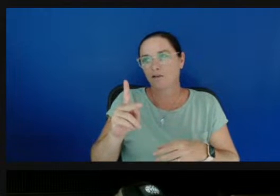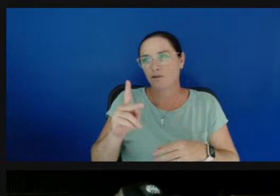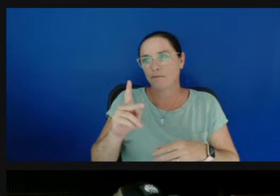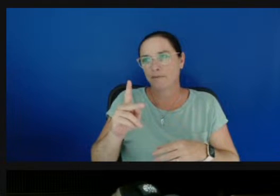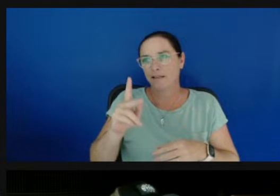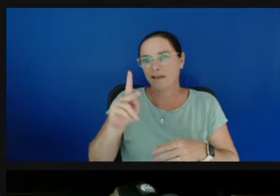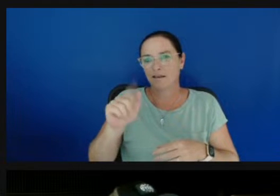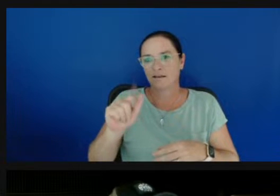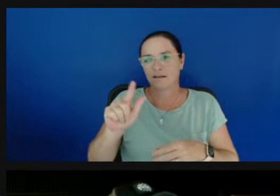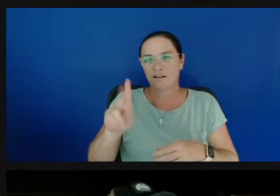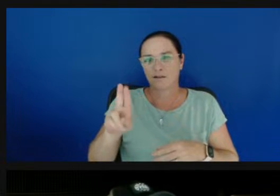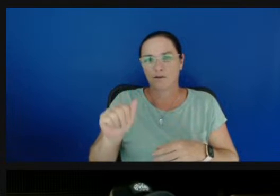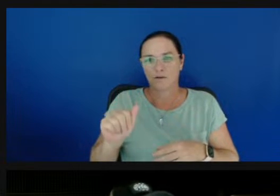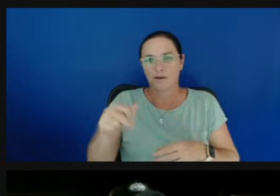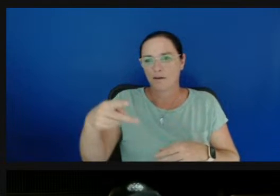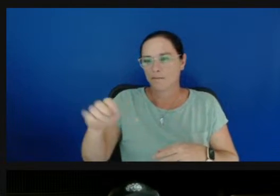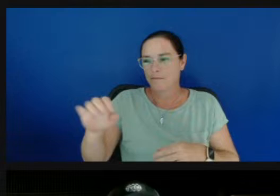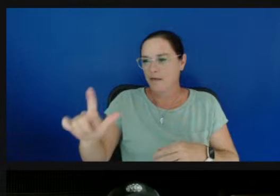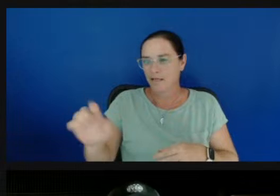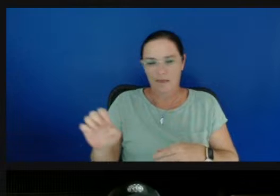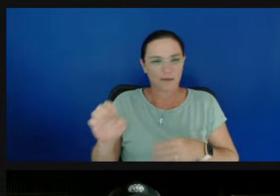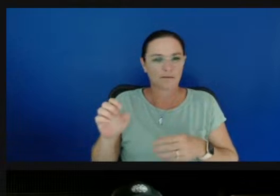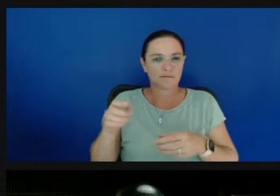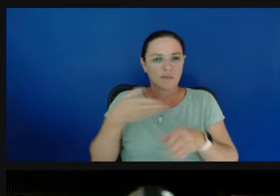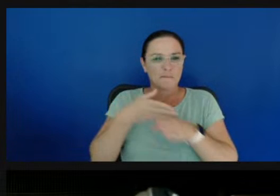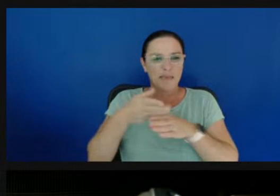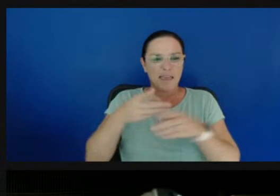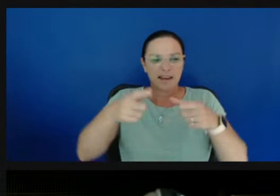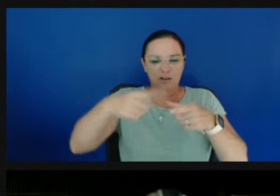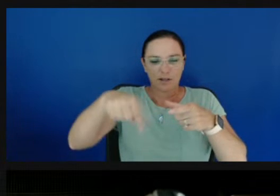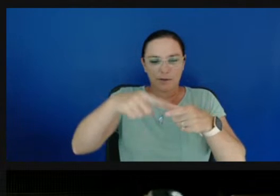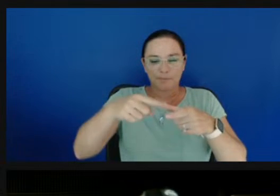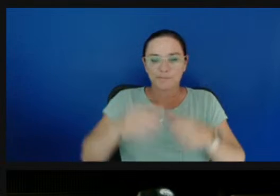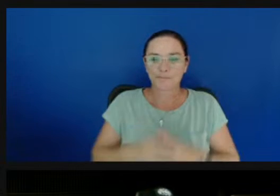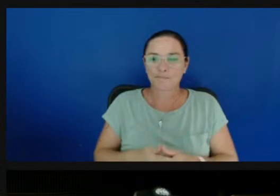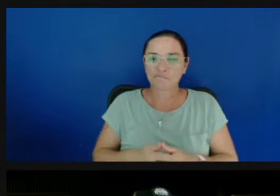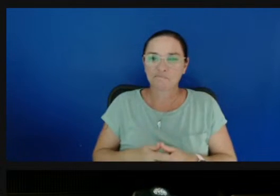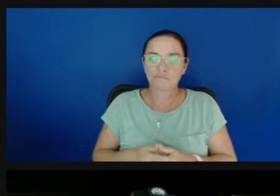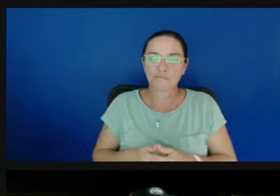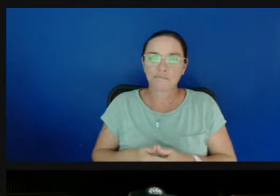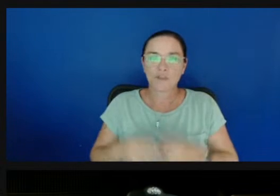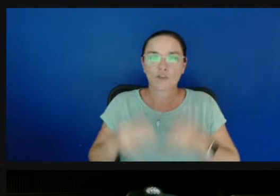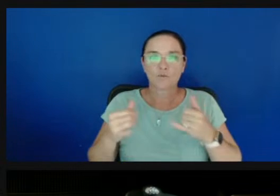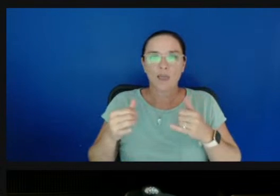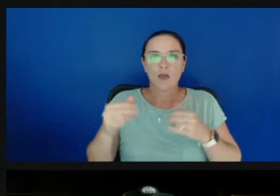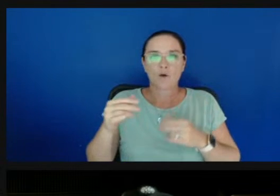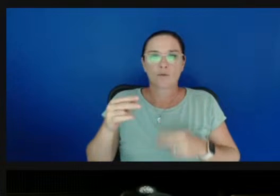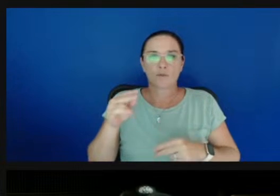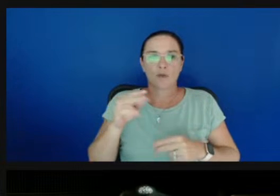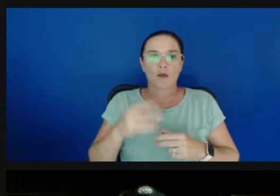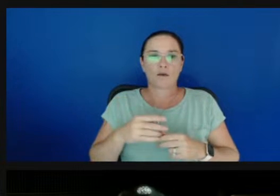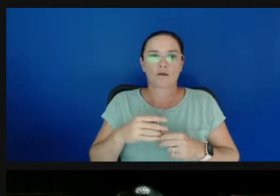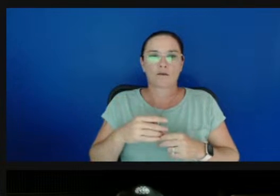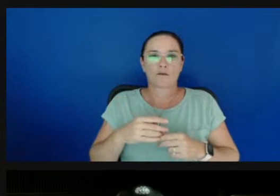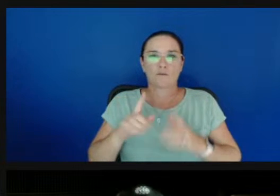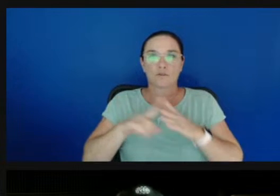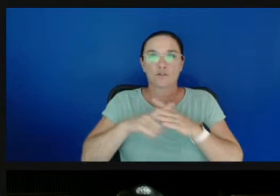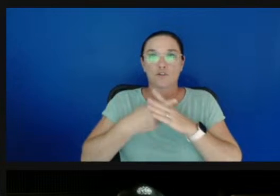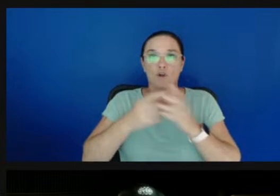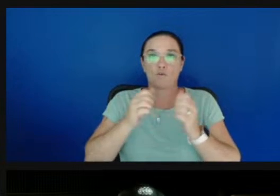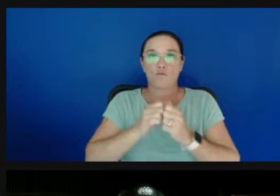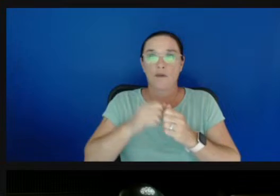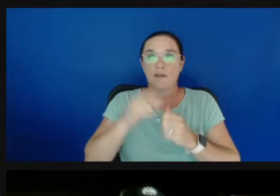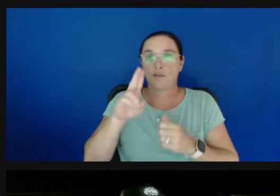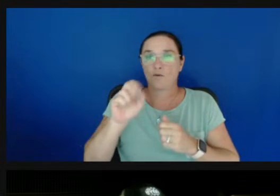So those are the images released for today. And with that, we'll turn to our monitoring signals. And we'll start with our USGS